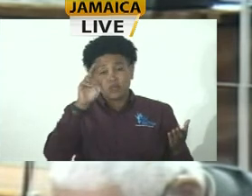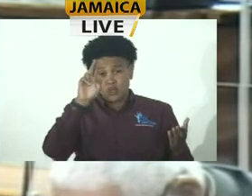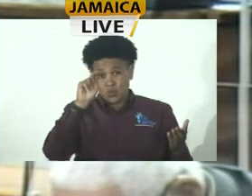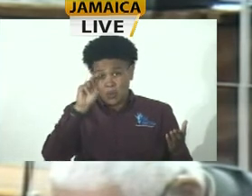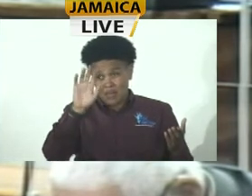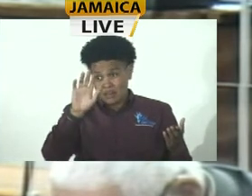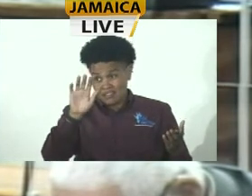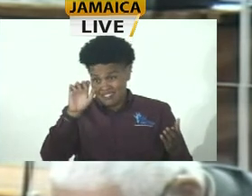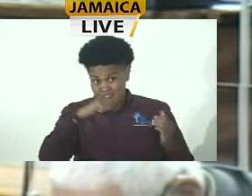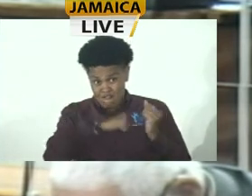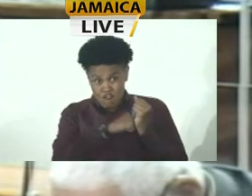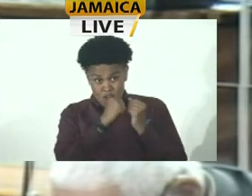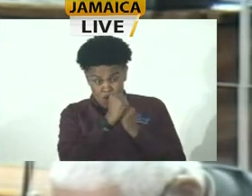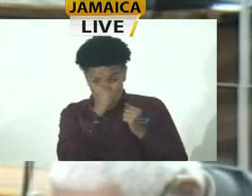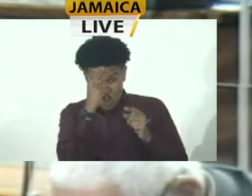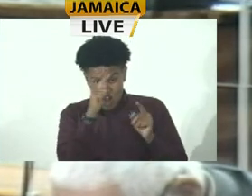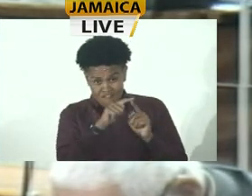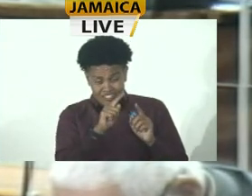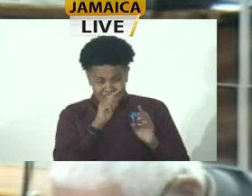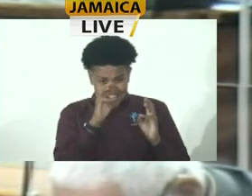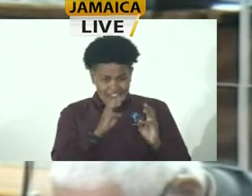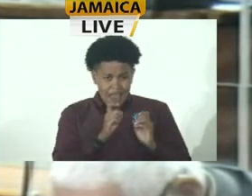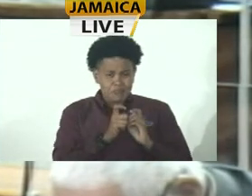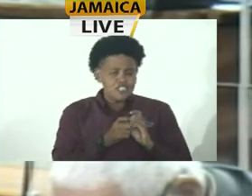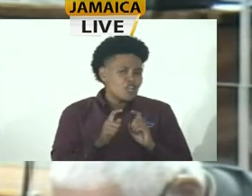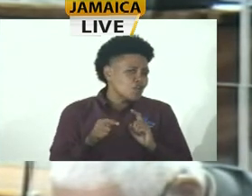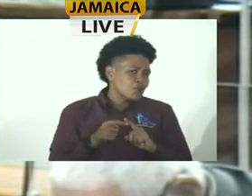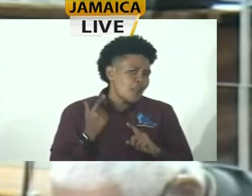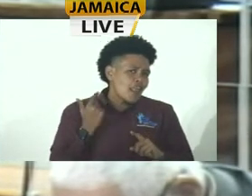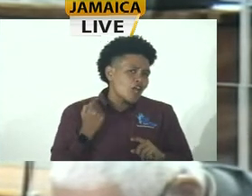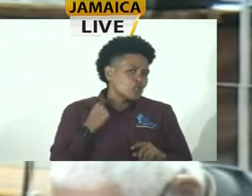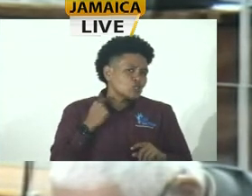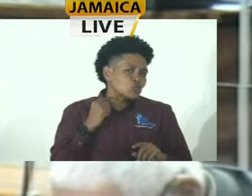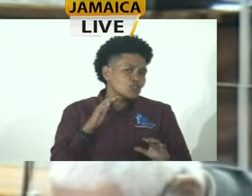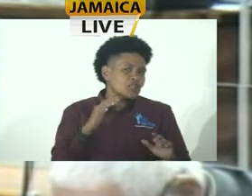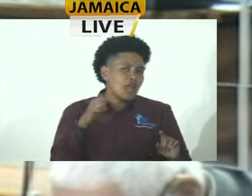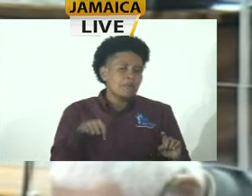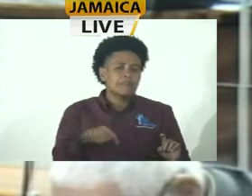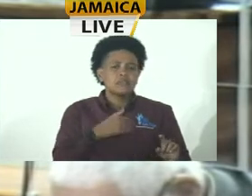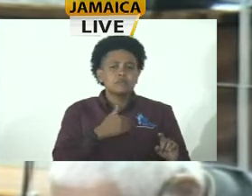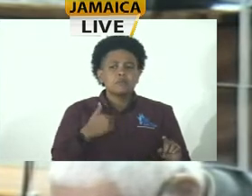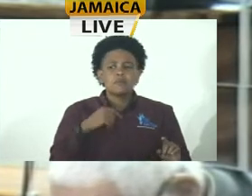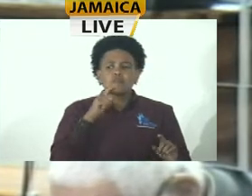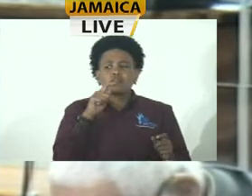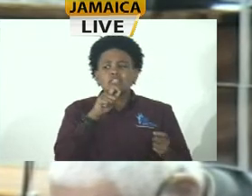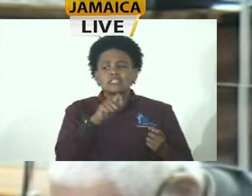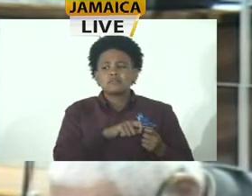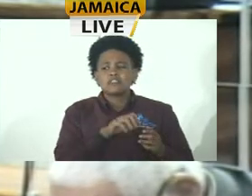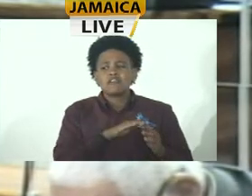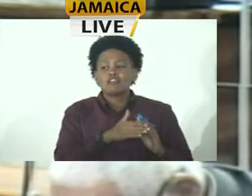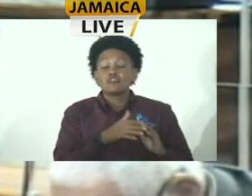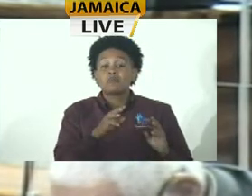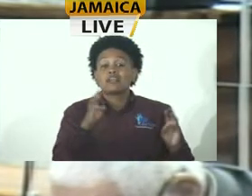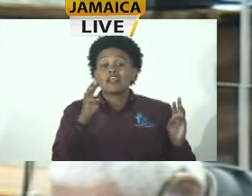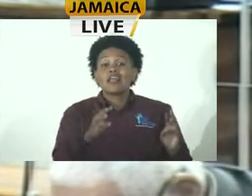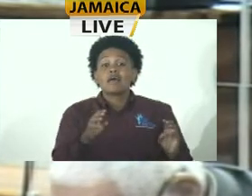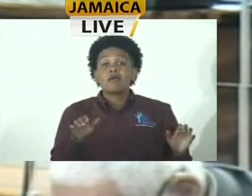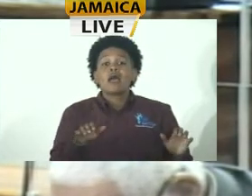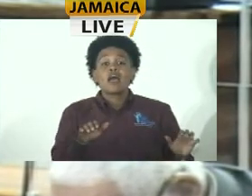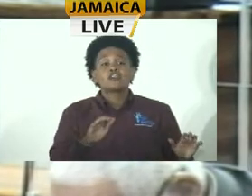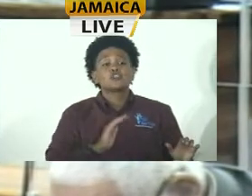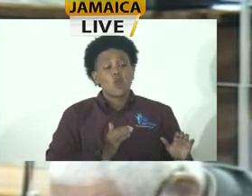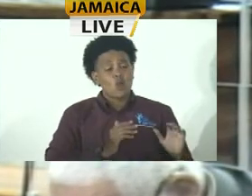nations framework convention and climate change last june this colleague specifies jamaica's climate actions our